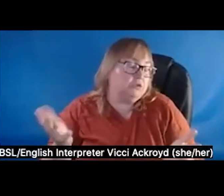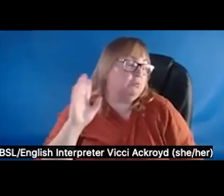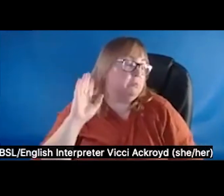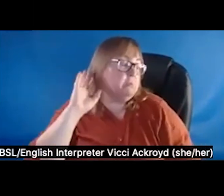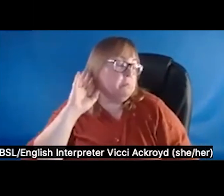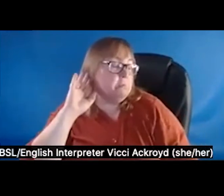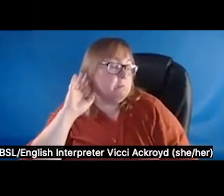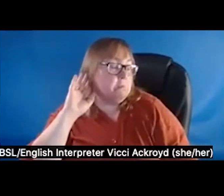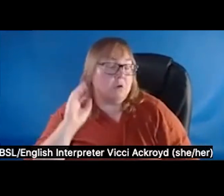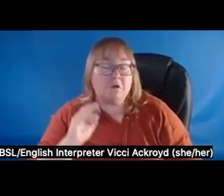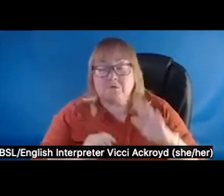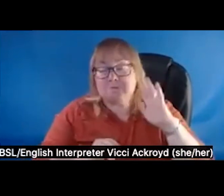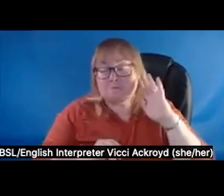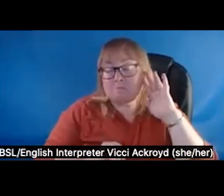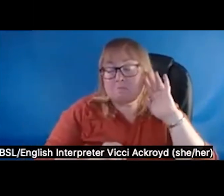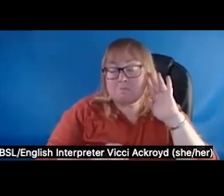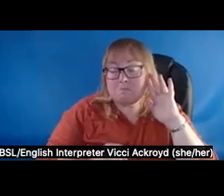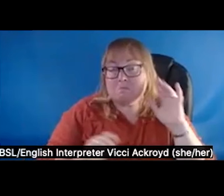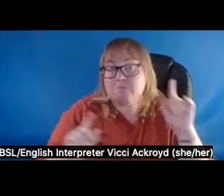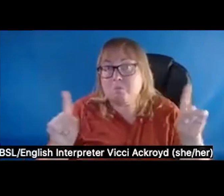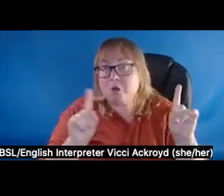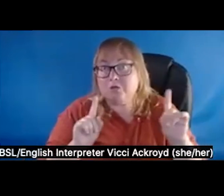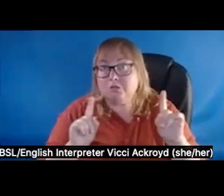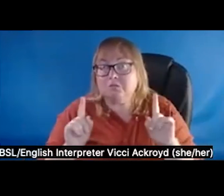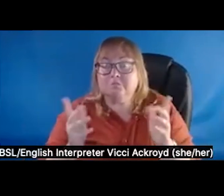to listening.